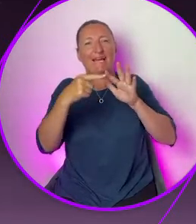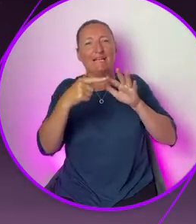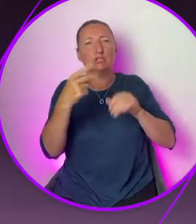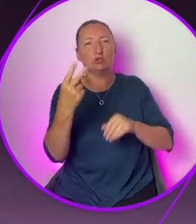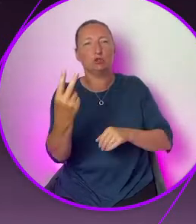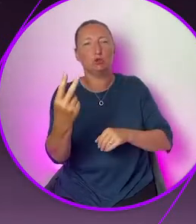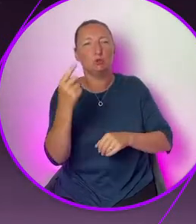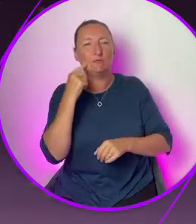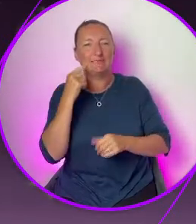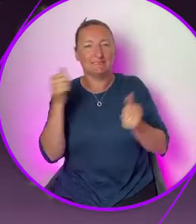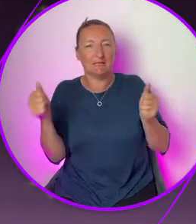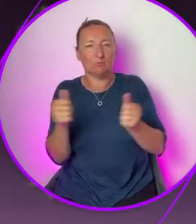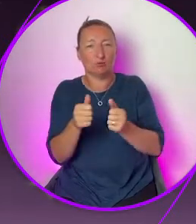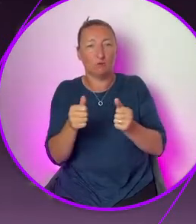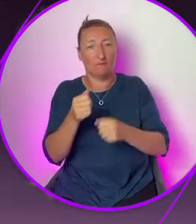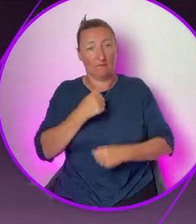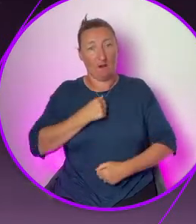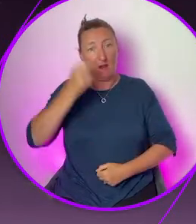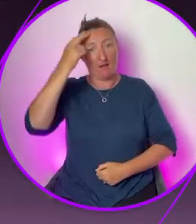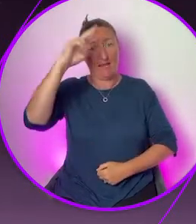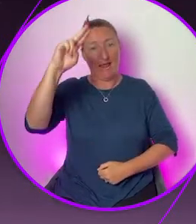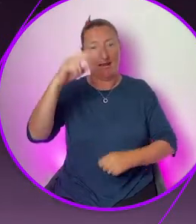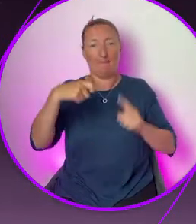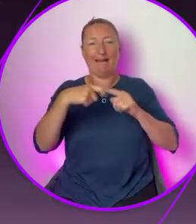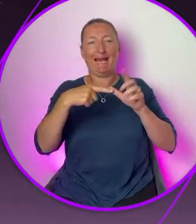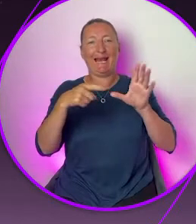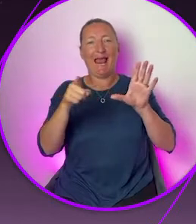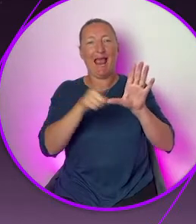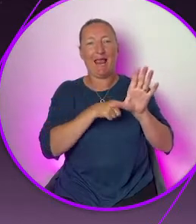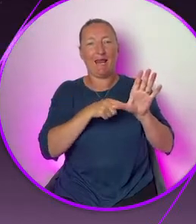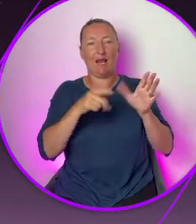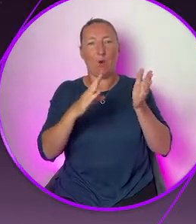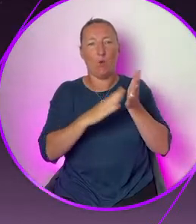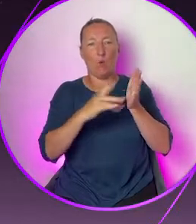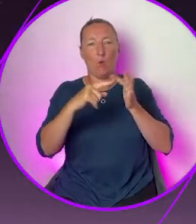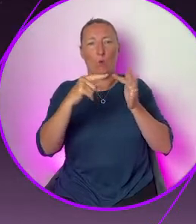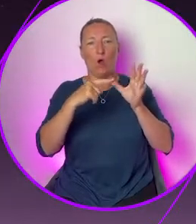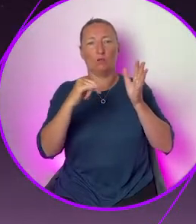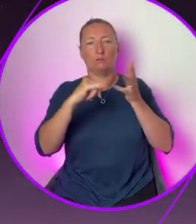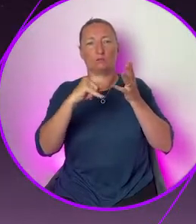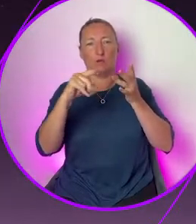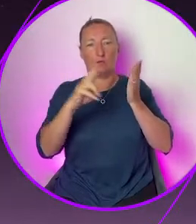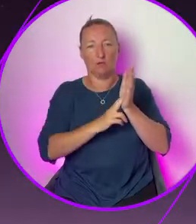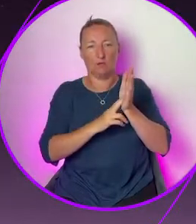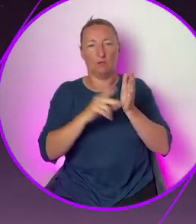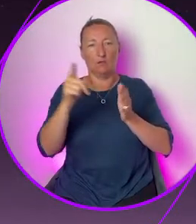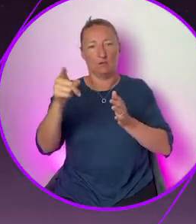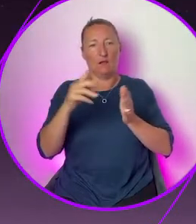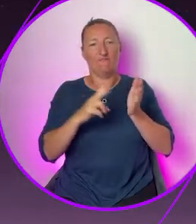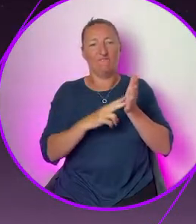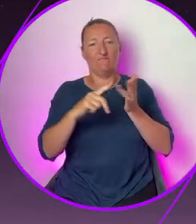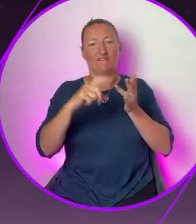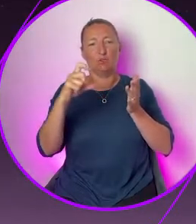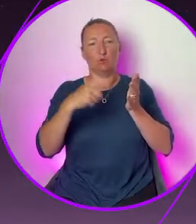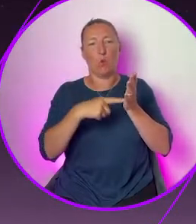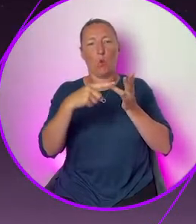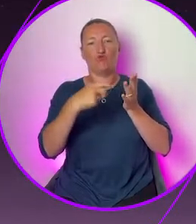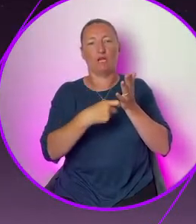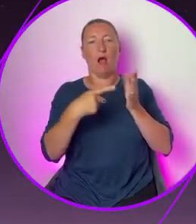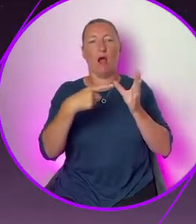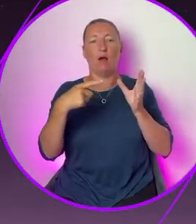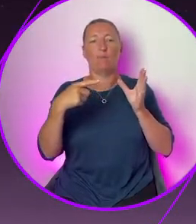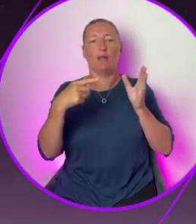Watson. And I'm Victoria Vinova. And we are part of the Serpentine Arts Technologies team. And here beyond this Twitch